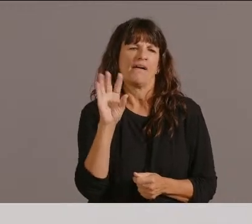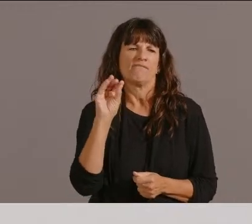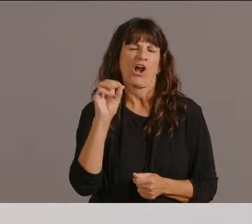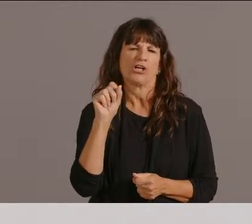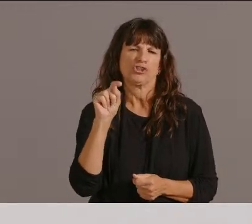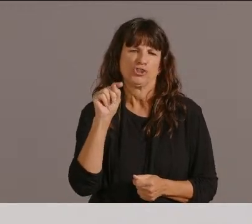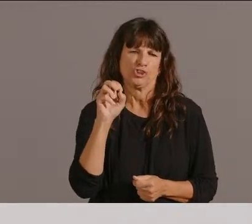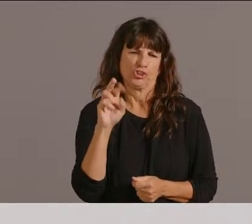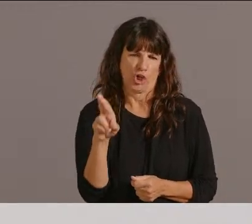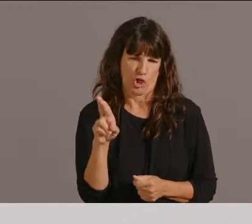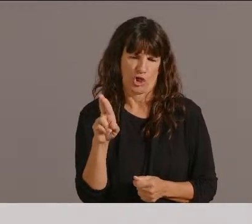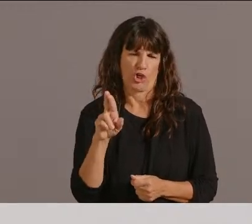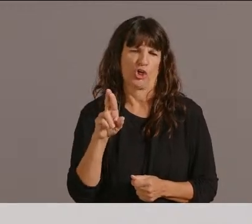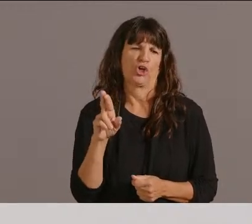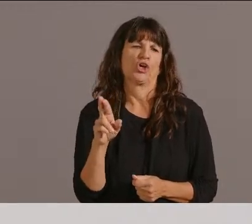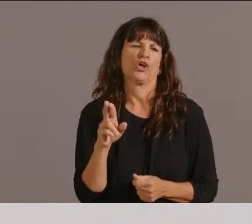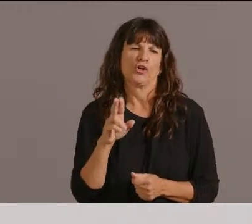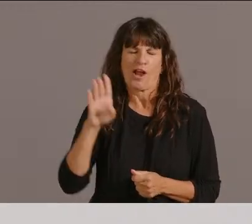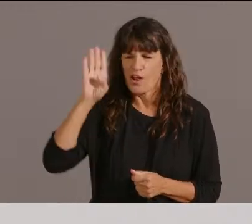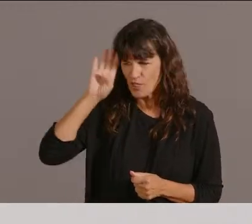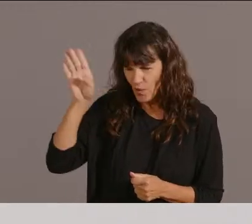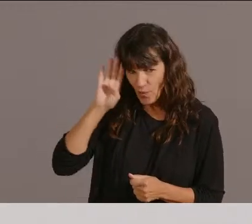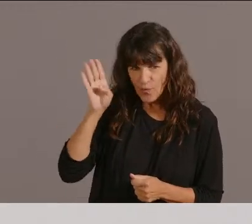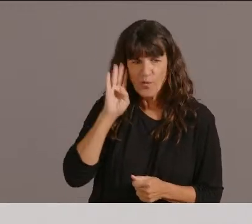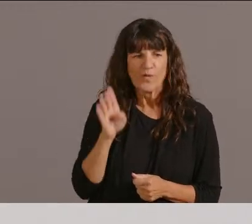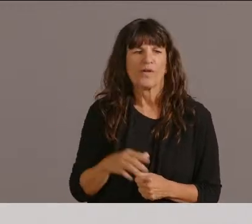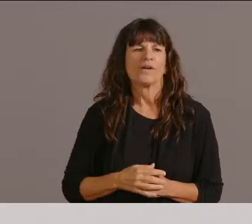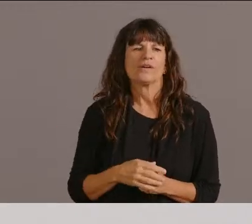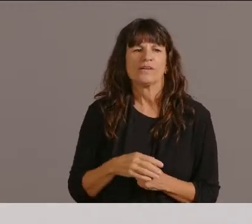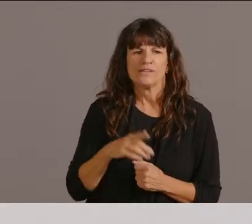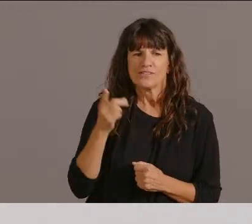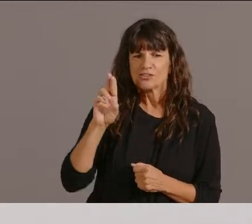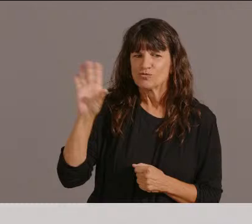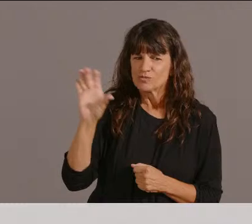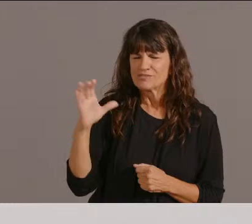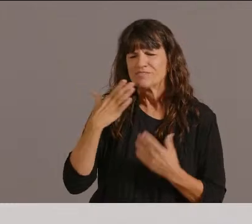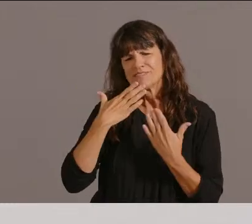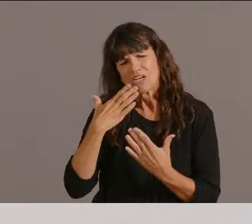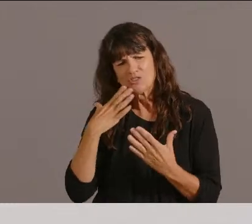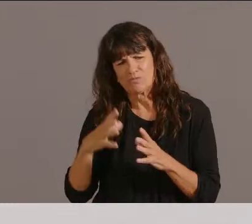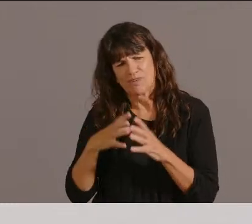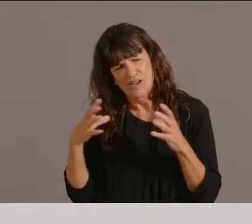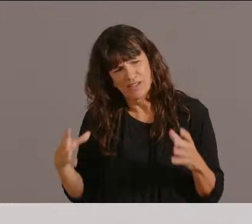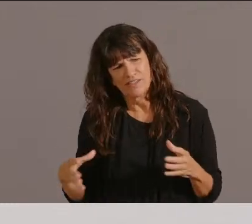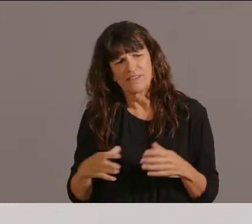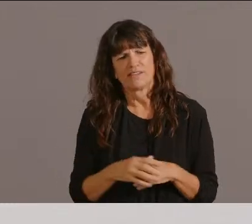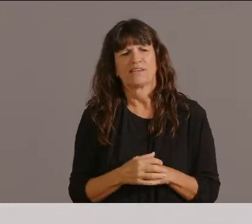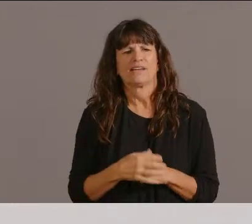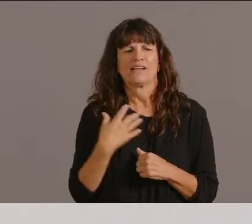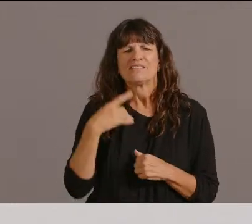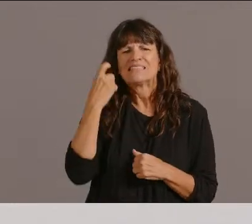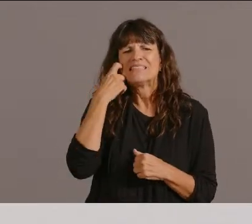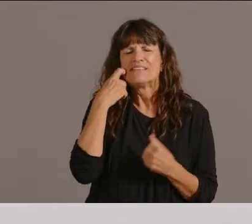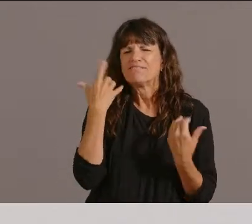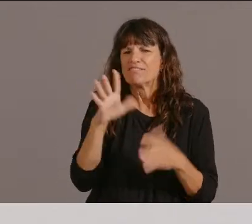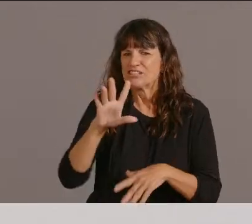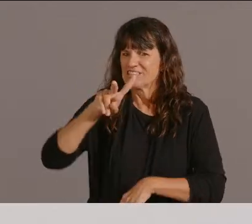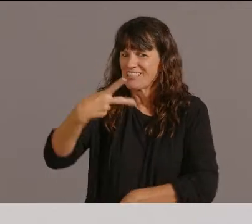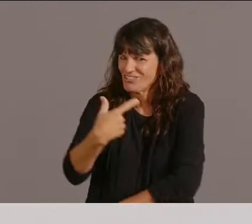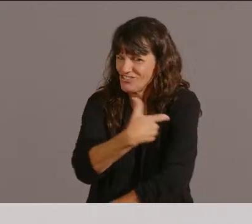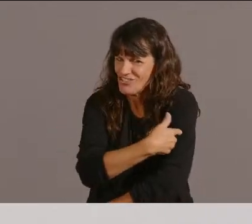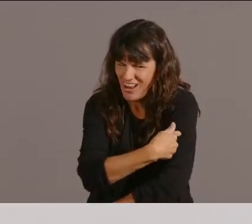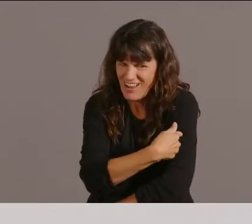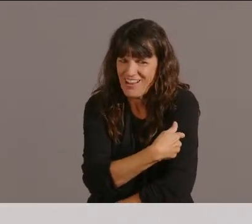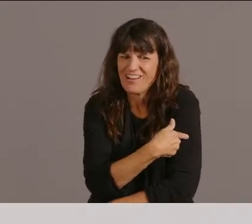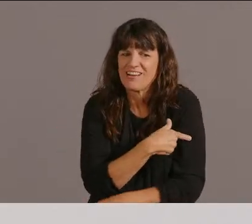Hey, Dr. Christ, thank you very much for doing this. We really do appreciate it. I had my second dose about 2 hours ago, so